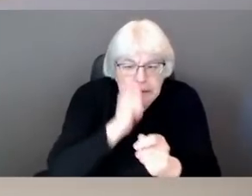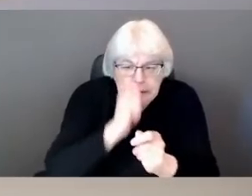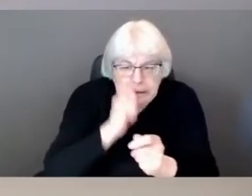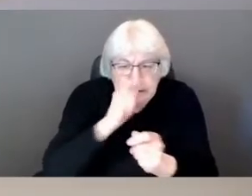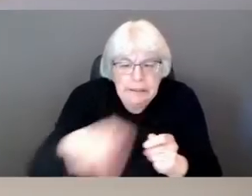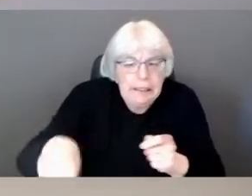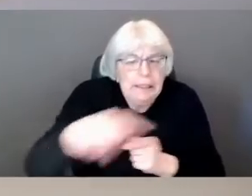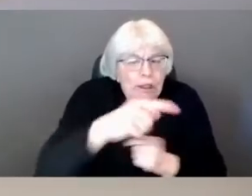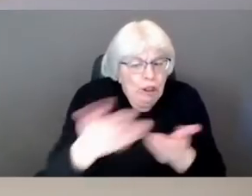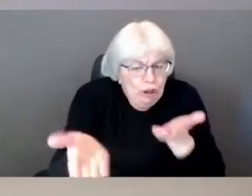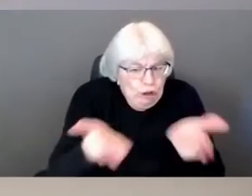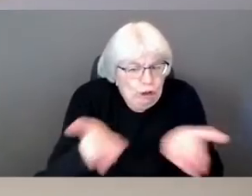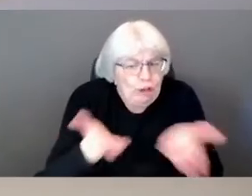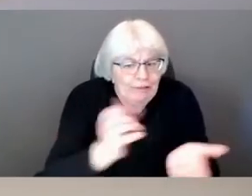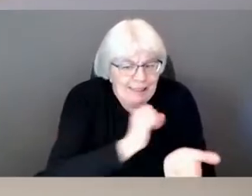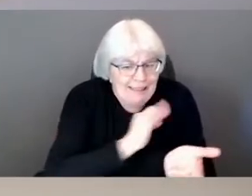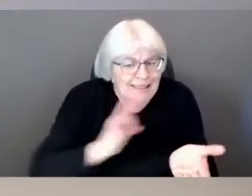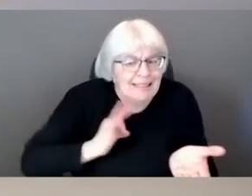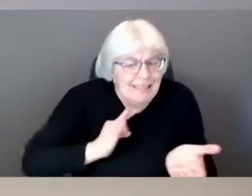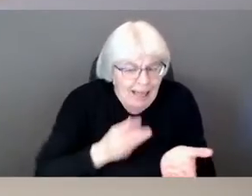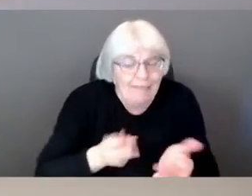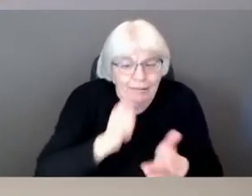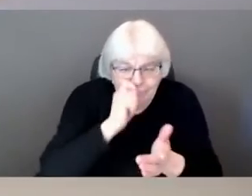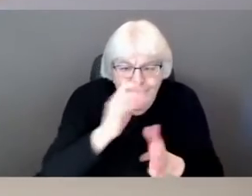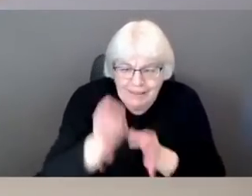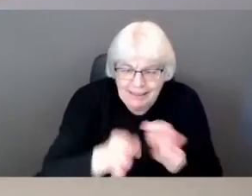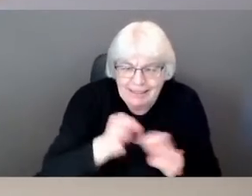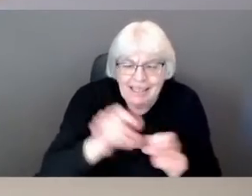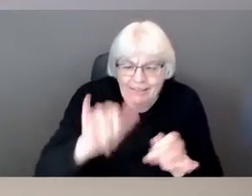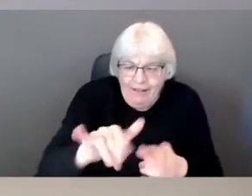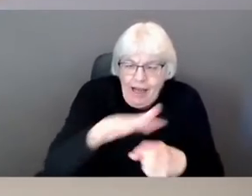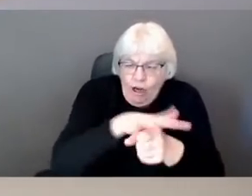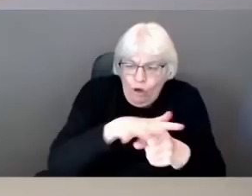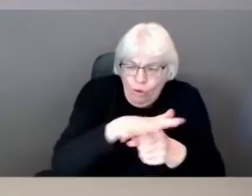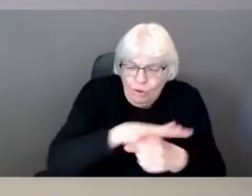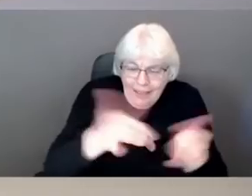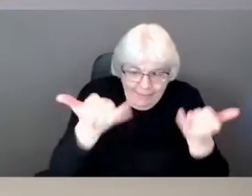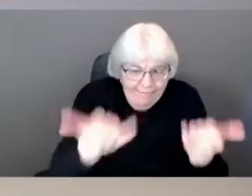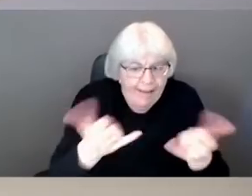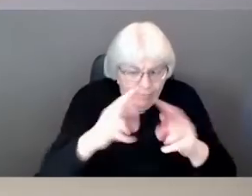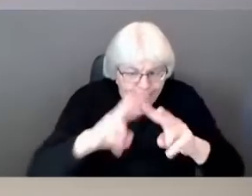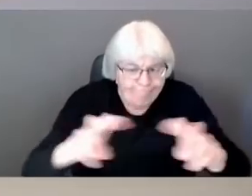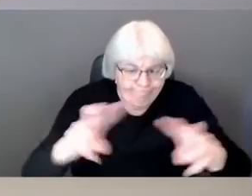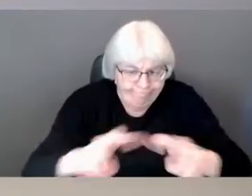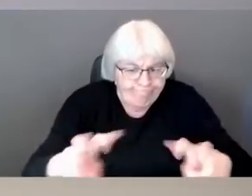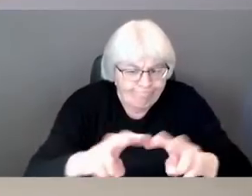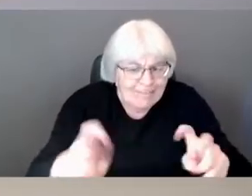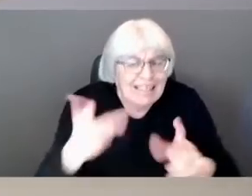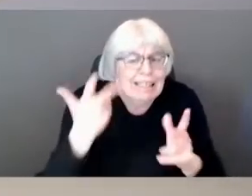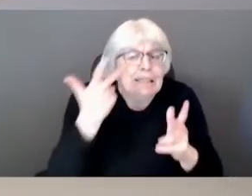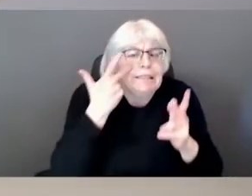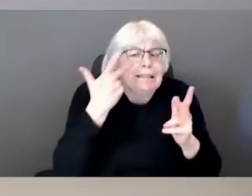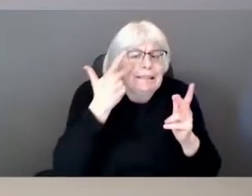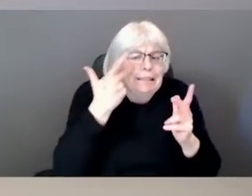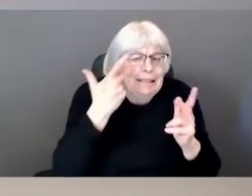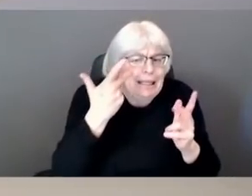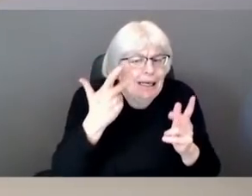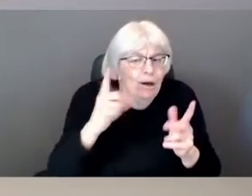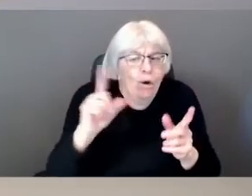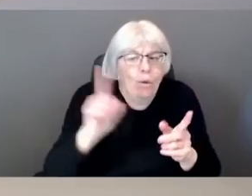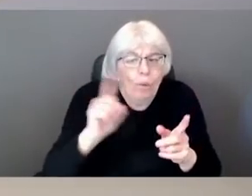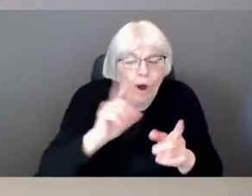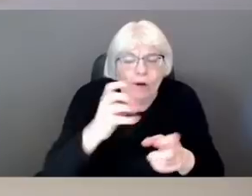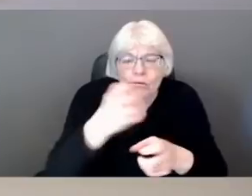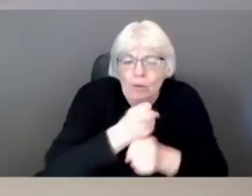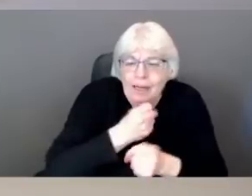at that location, and we'll certainly learn more as those test results come in. So workplace exposure, I